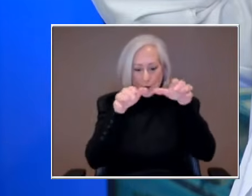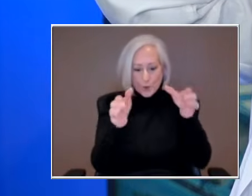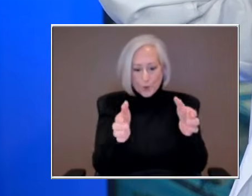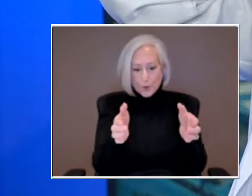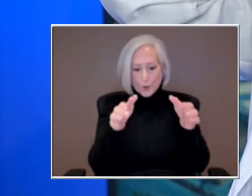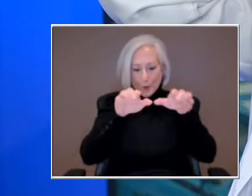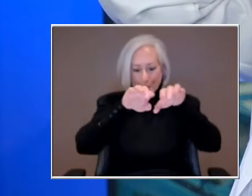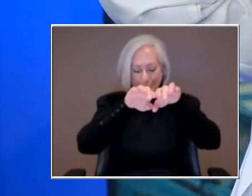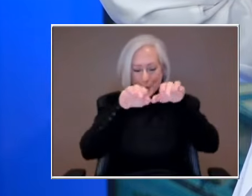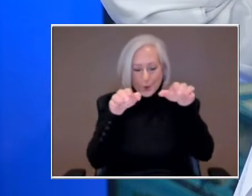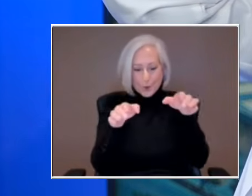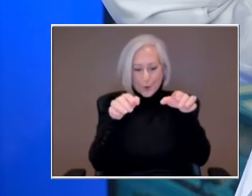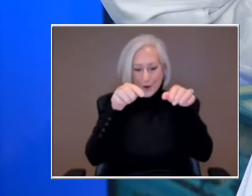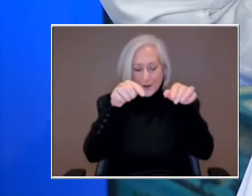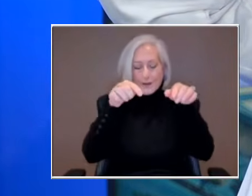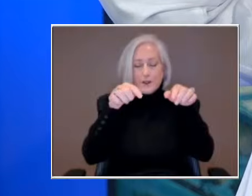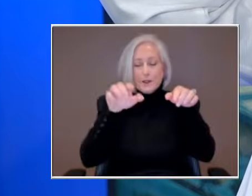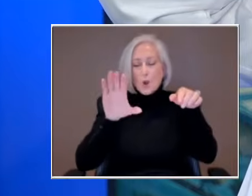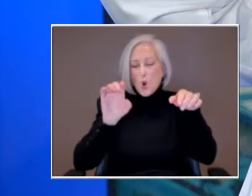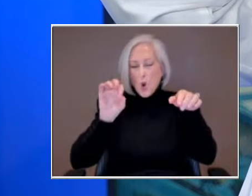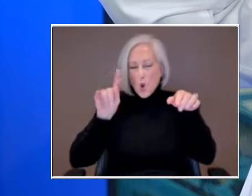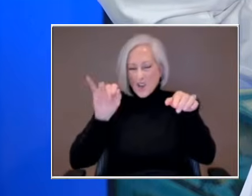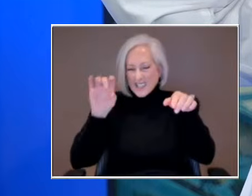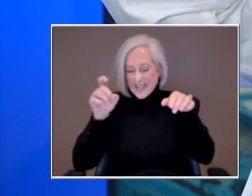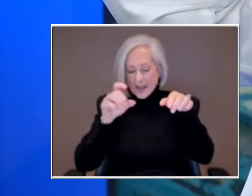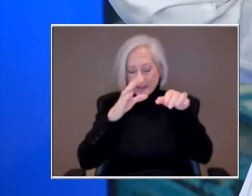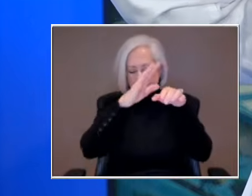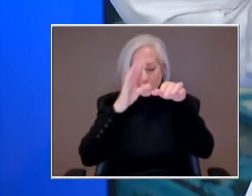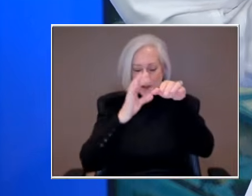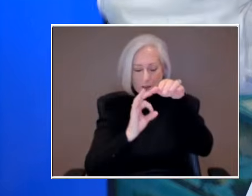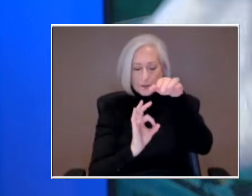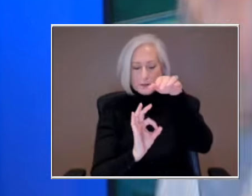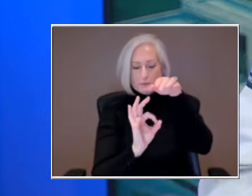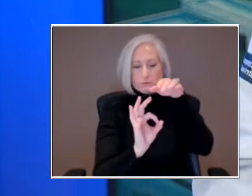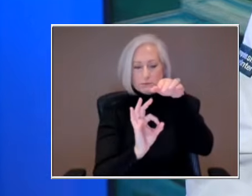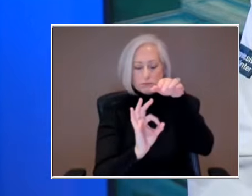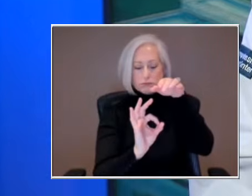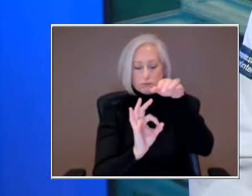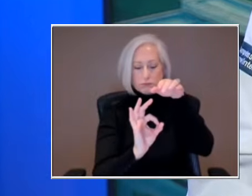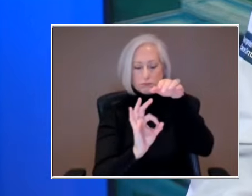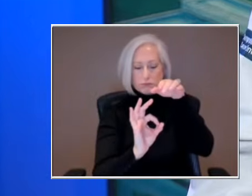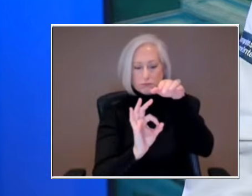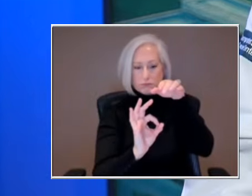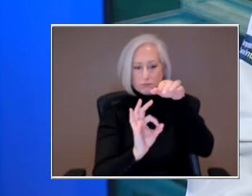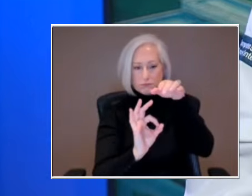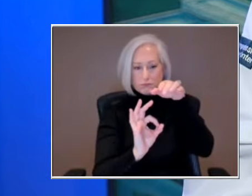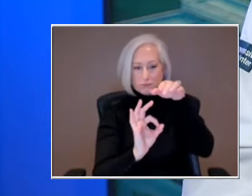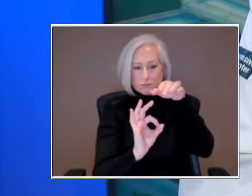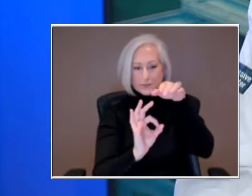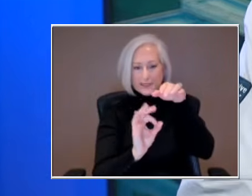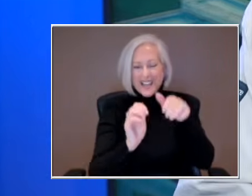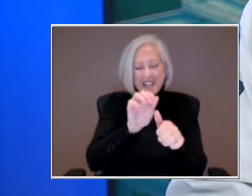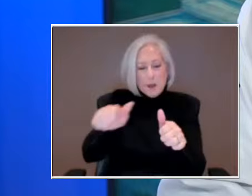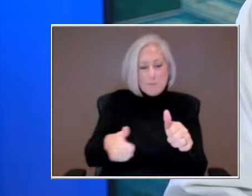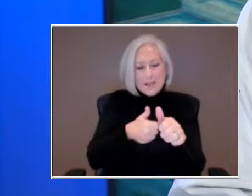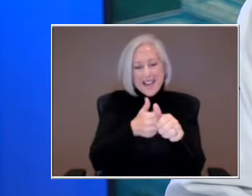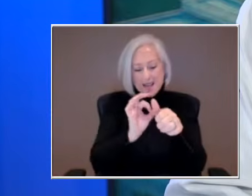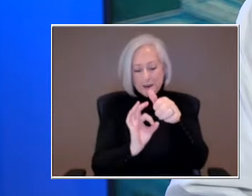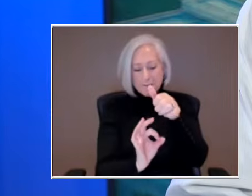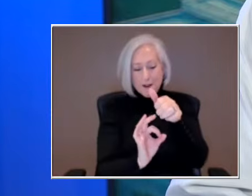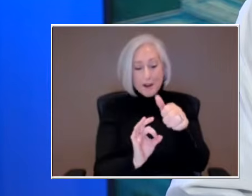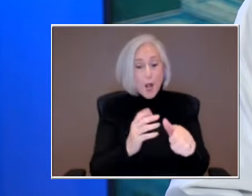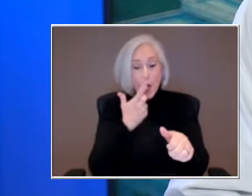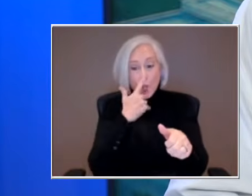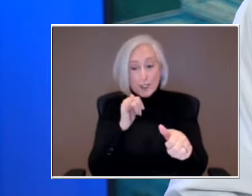and the cerebellum sits behind and in the base. And if you actually look at it, it looks like a little brain.